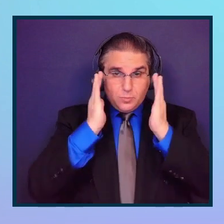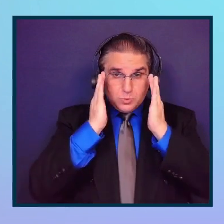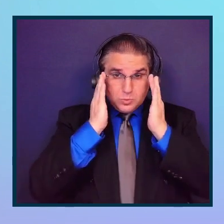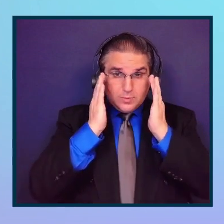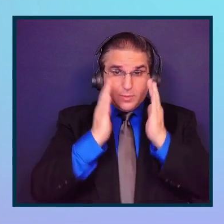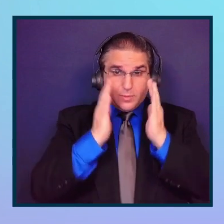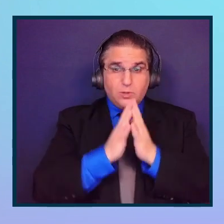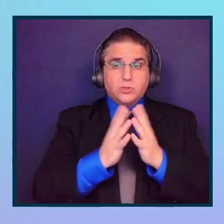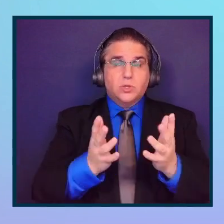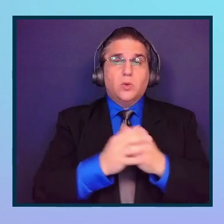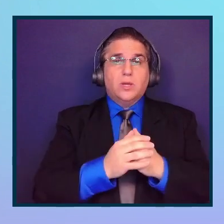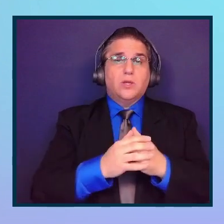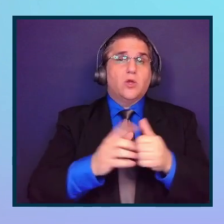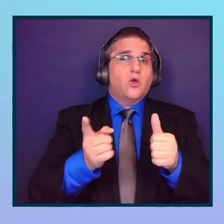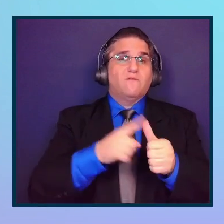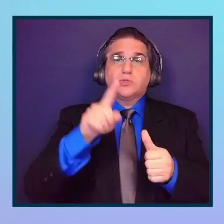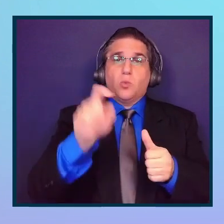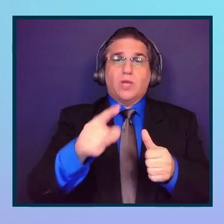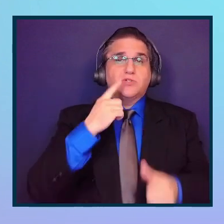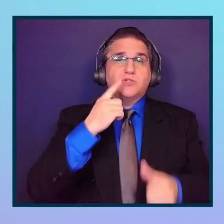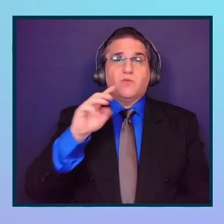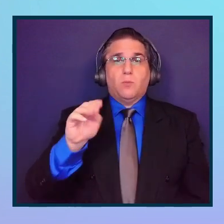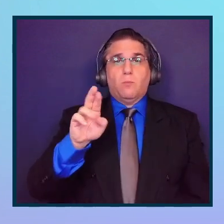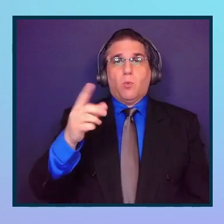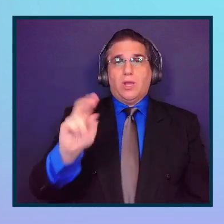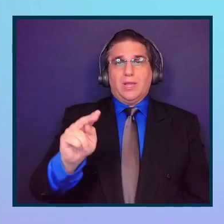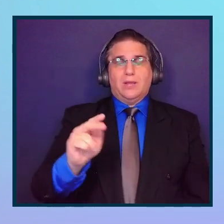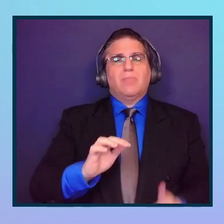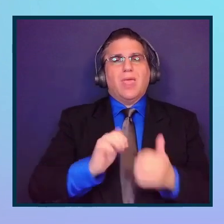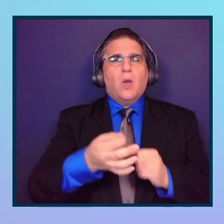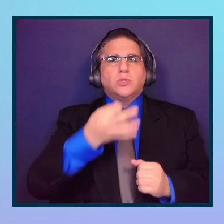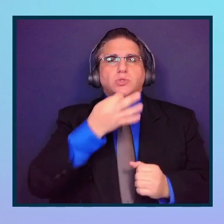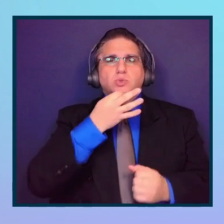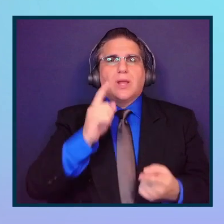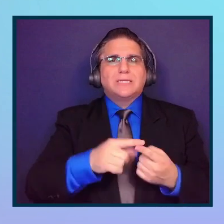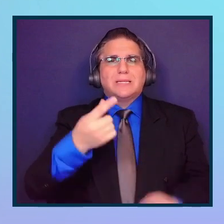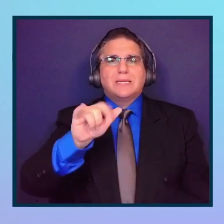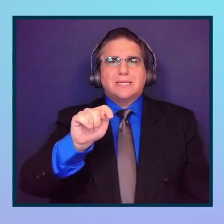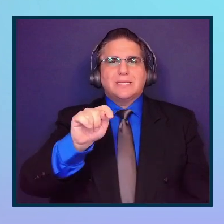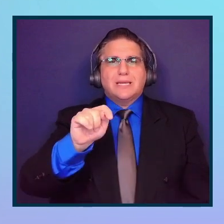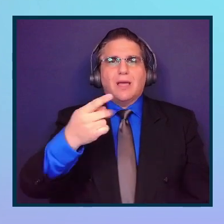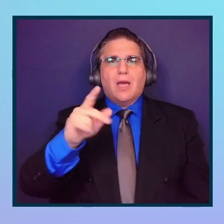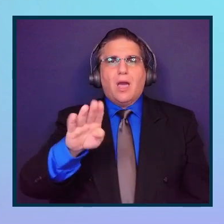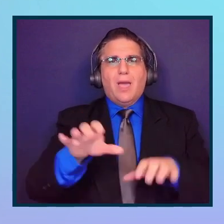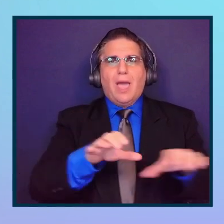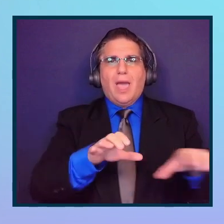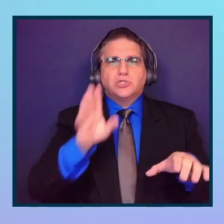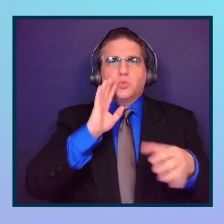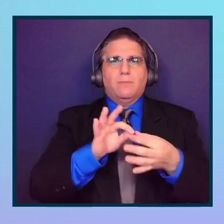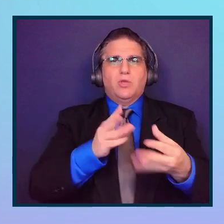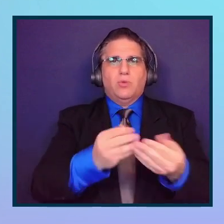All right, so first question here from Morgan. How soon until GitHub Actions are going to be released? My